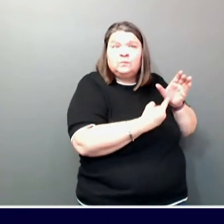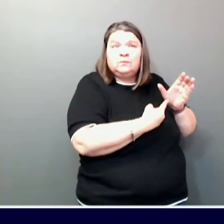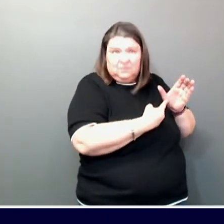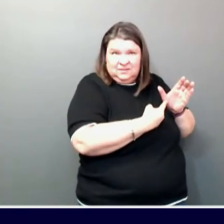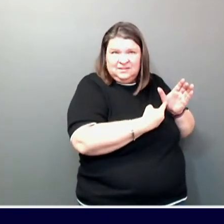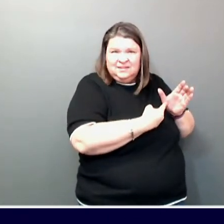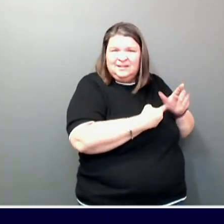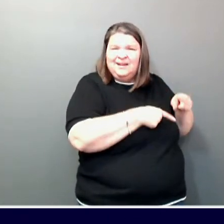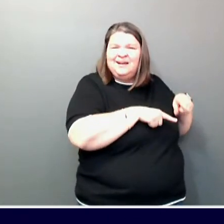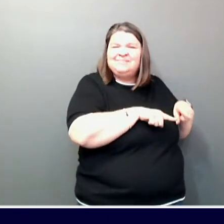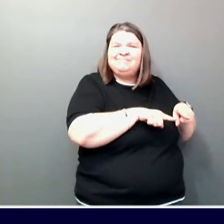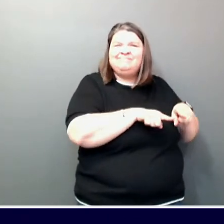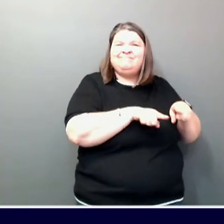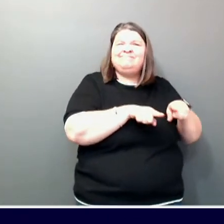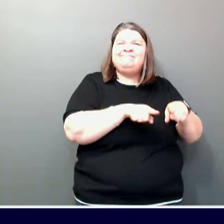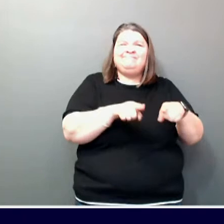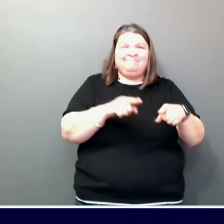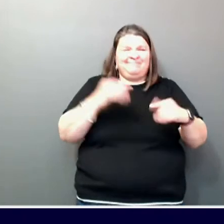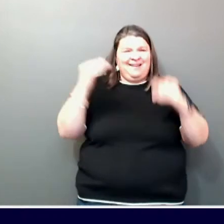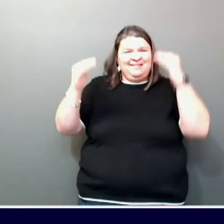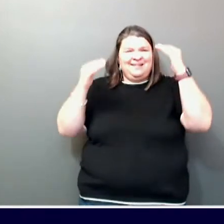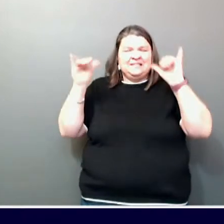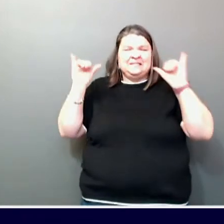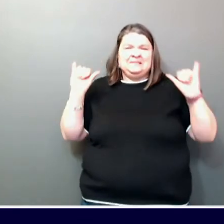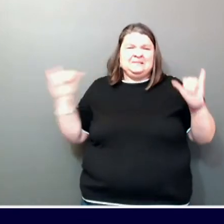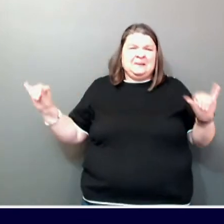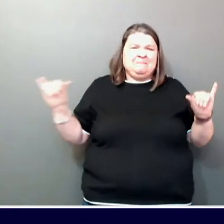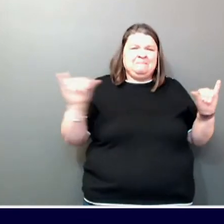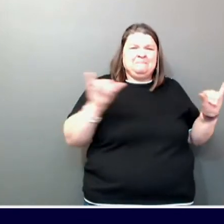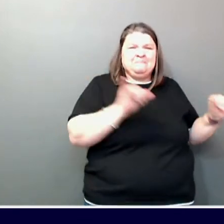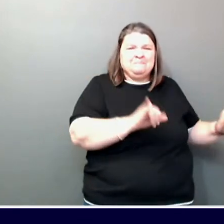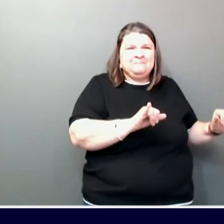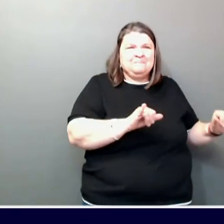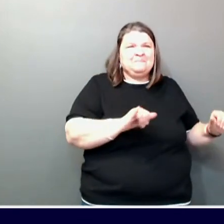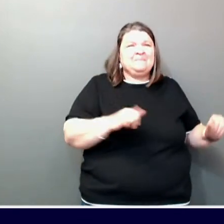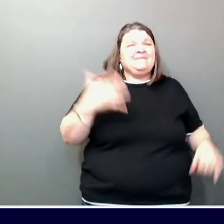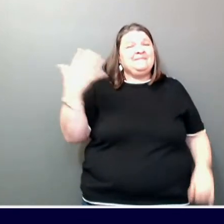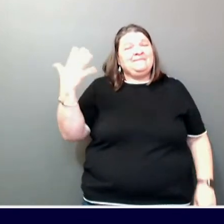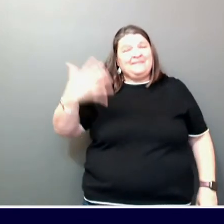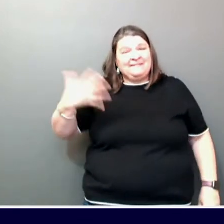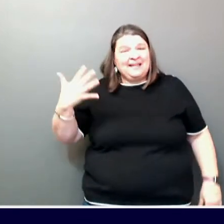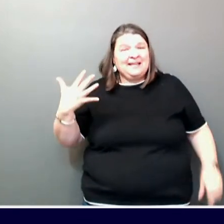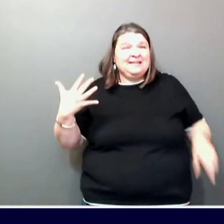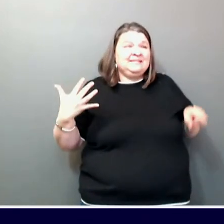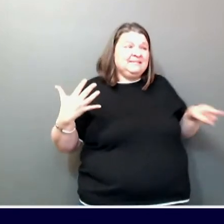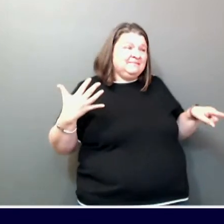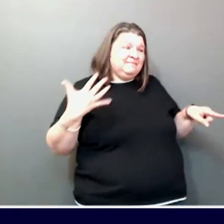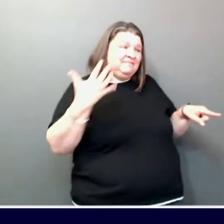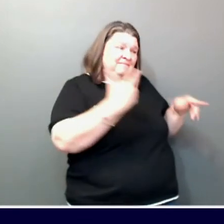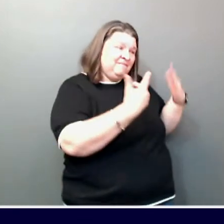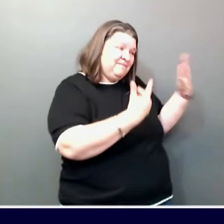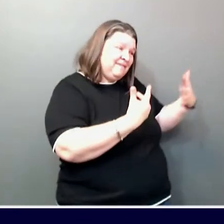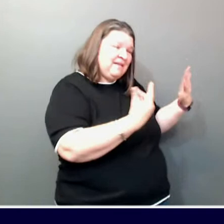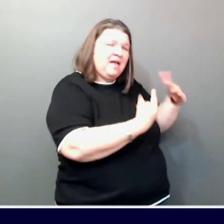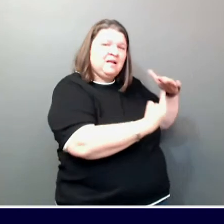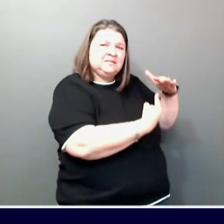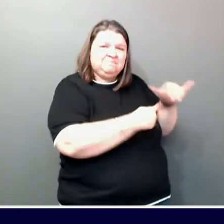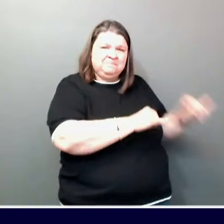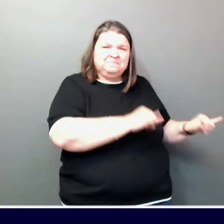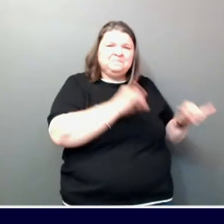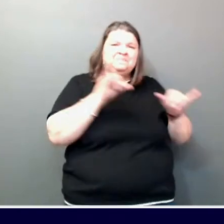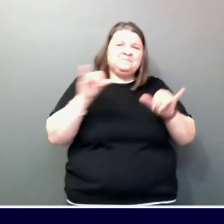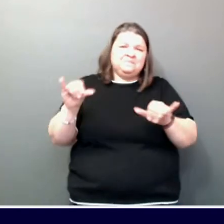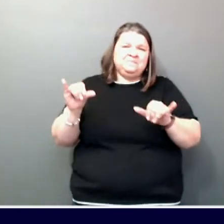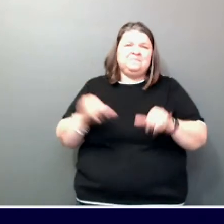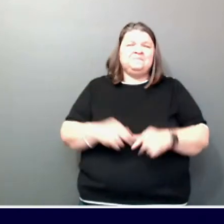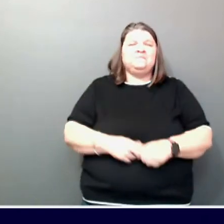adults, the adult guidance. That is to say, 5 days of isolation followed by 5 days of masking, provided that the child